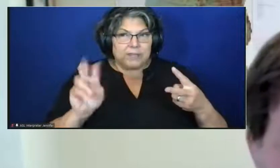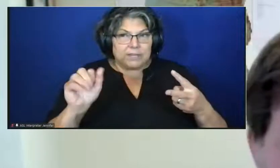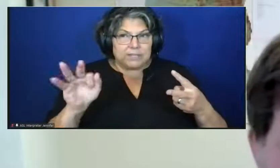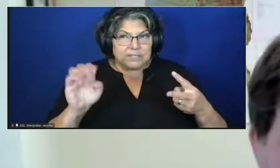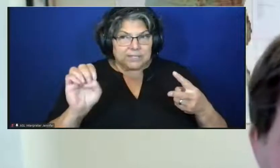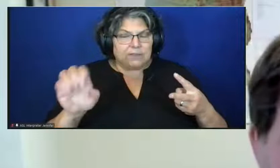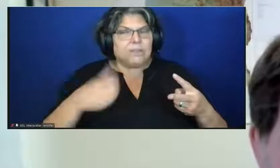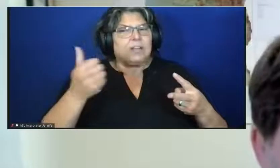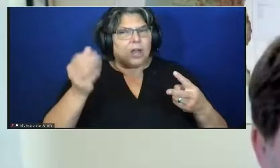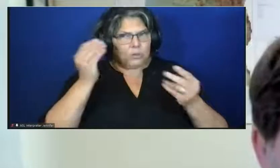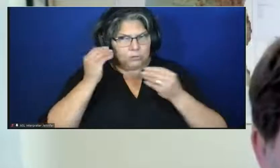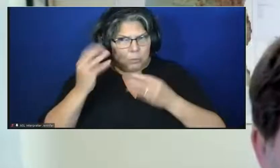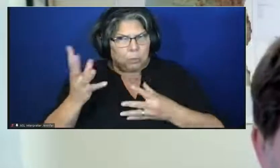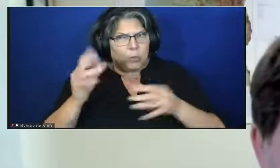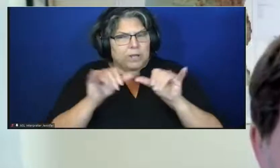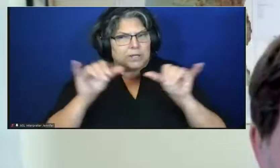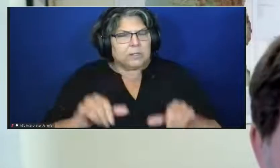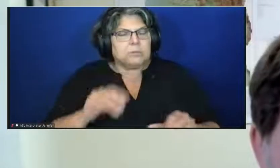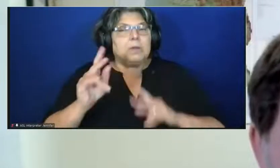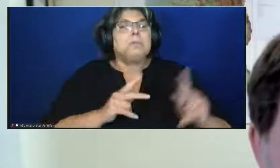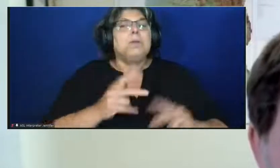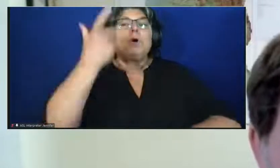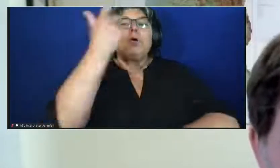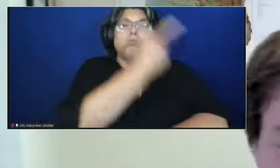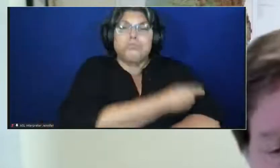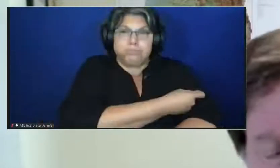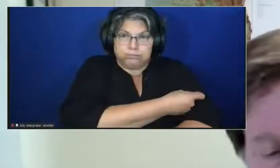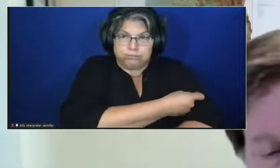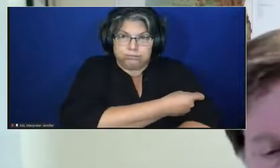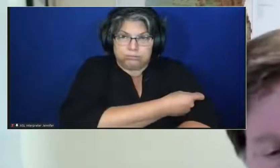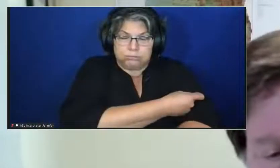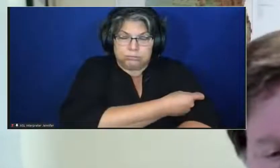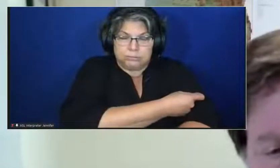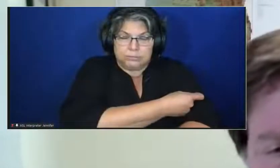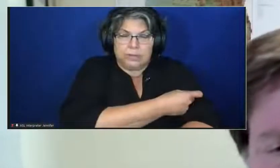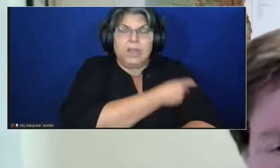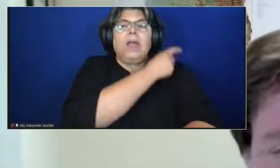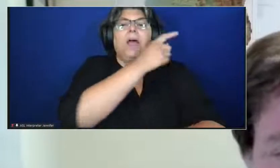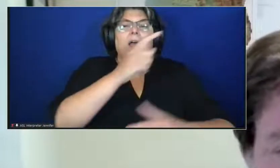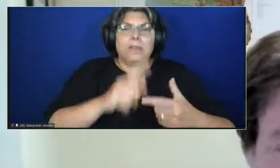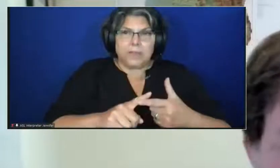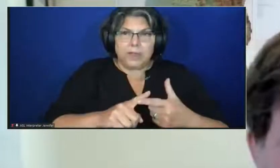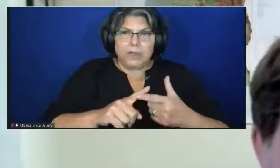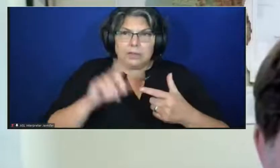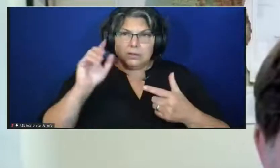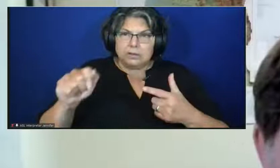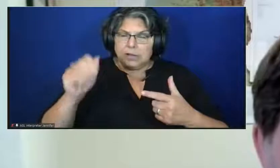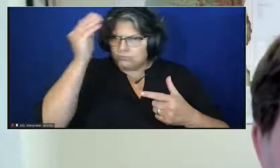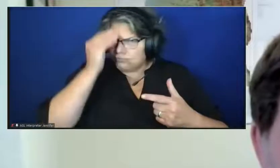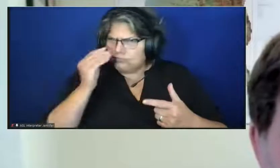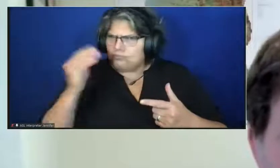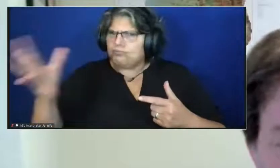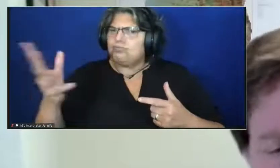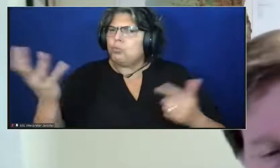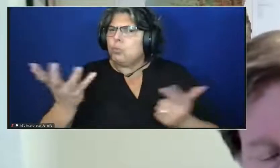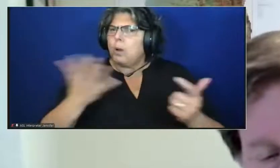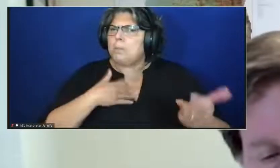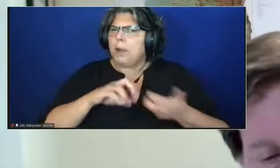reporting system that people who get the vaccines can send in what their symptoms are,